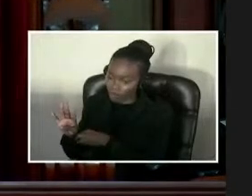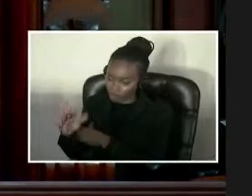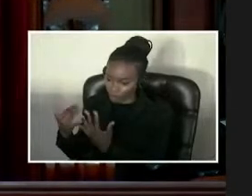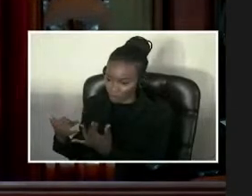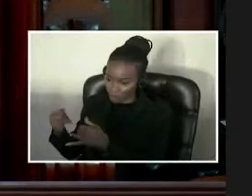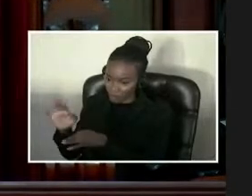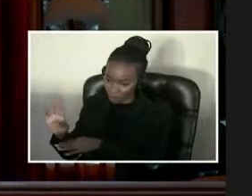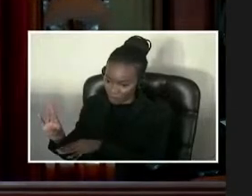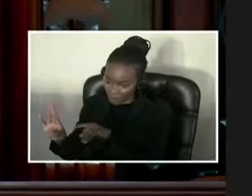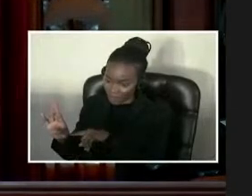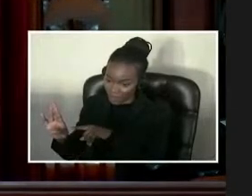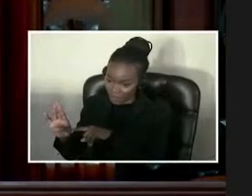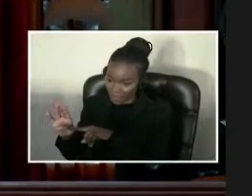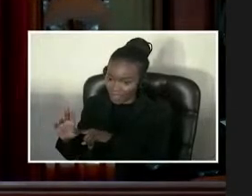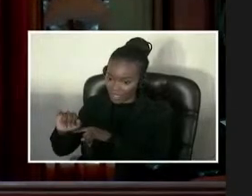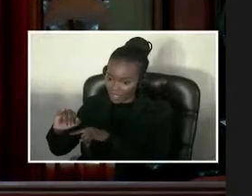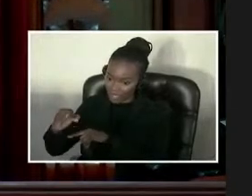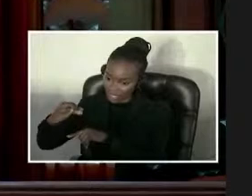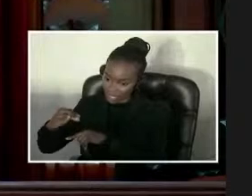which is industrial